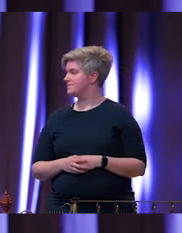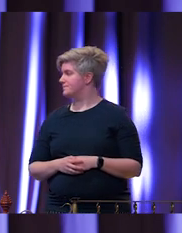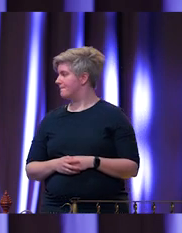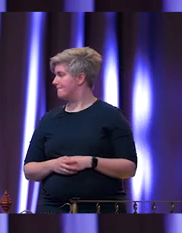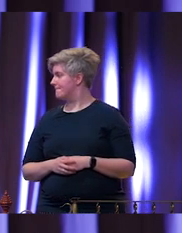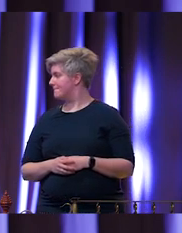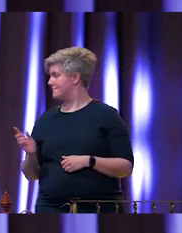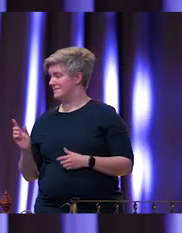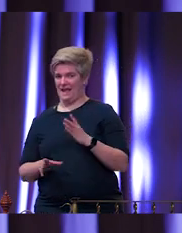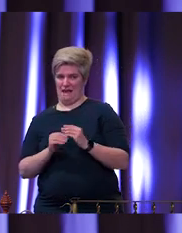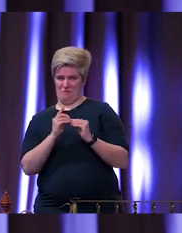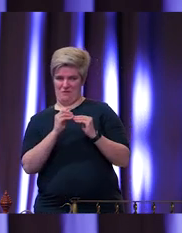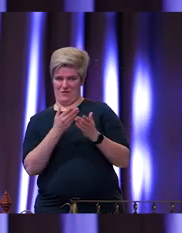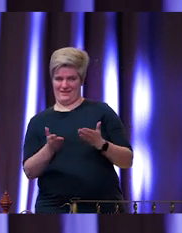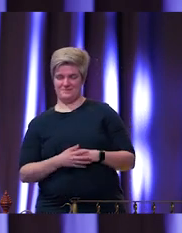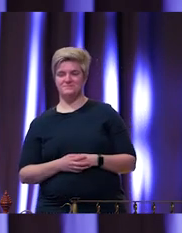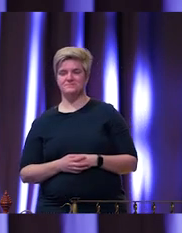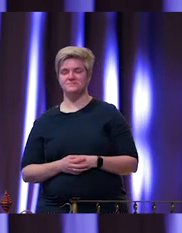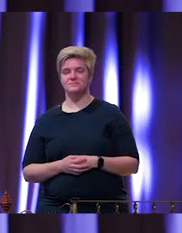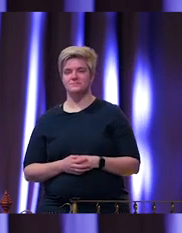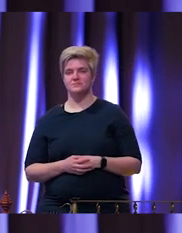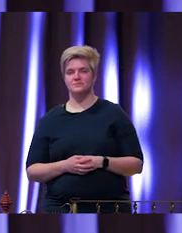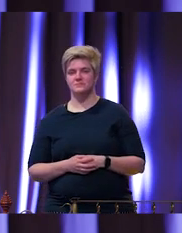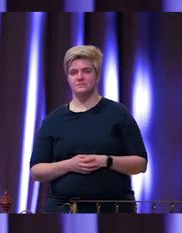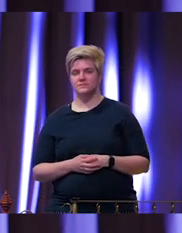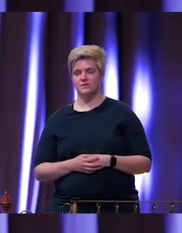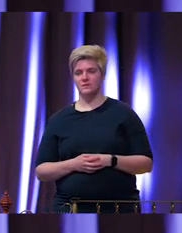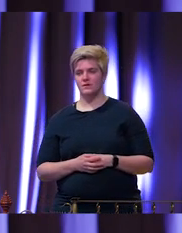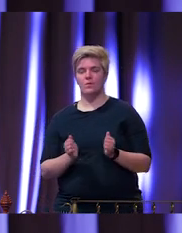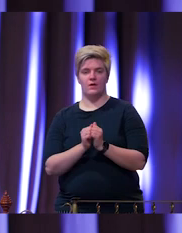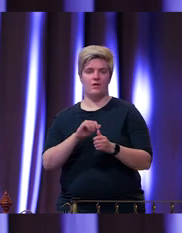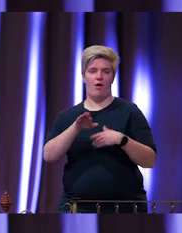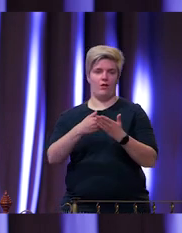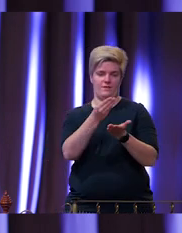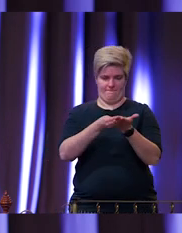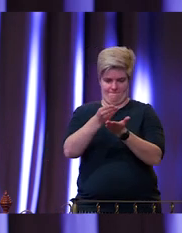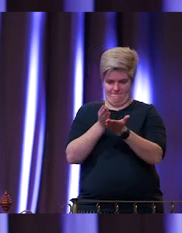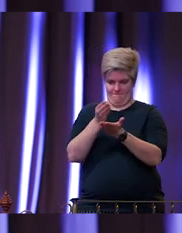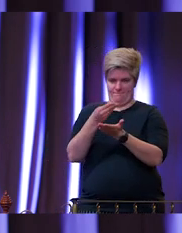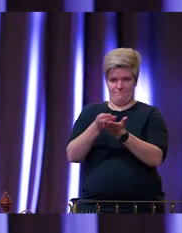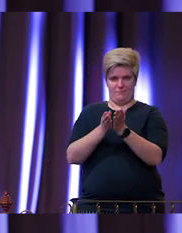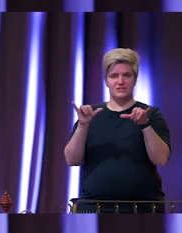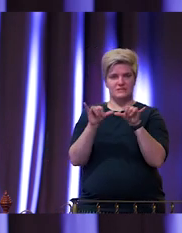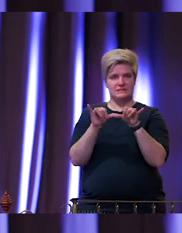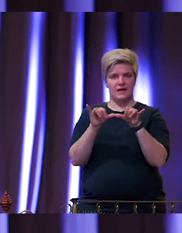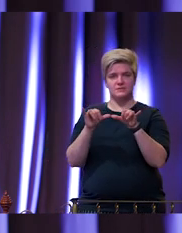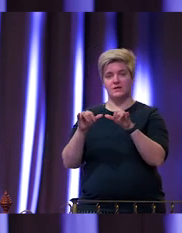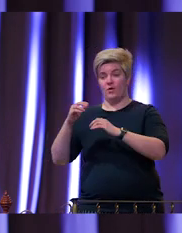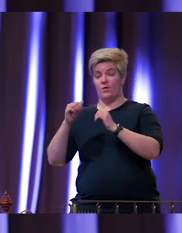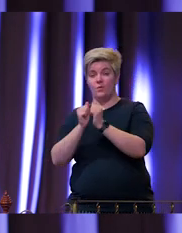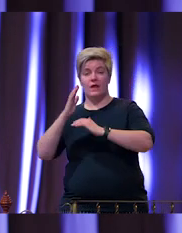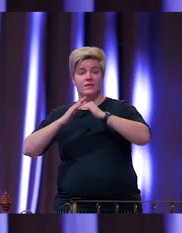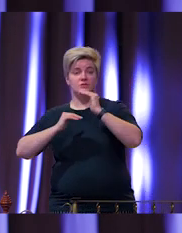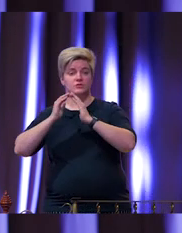I'd like to add one more thing. On top of the whole budget size, right, as a structural inequity when we